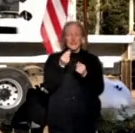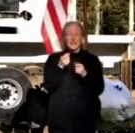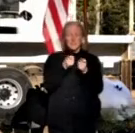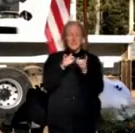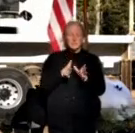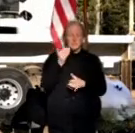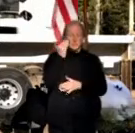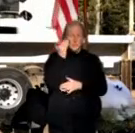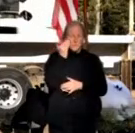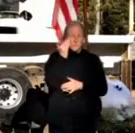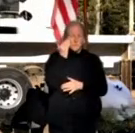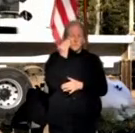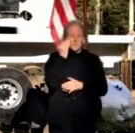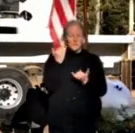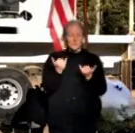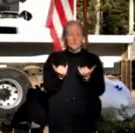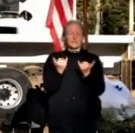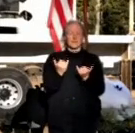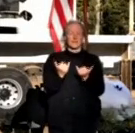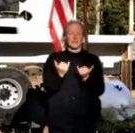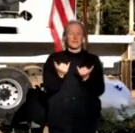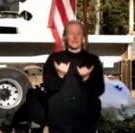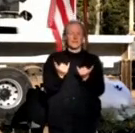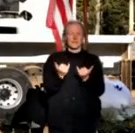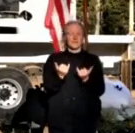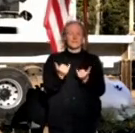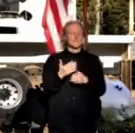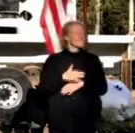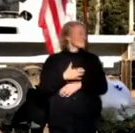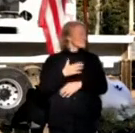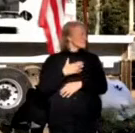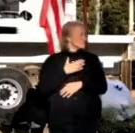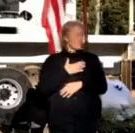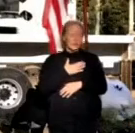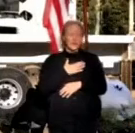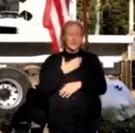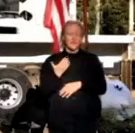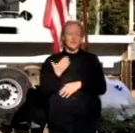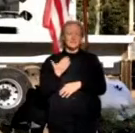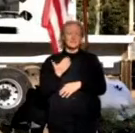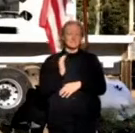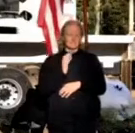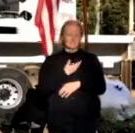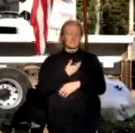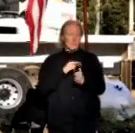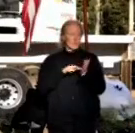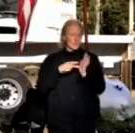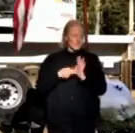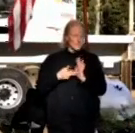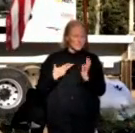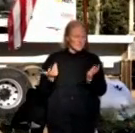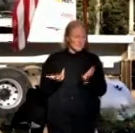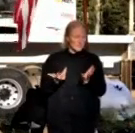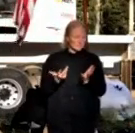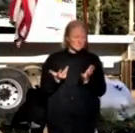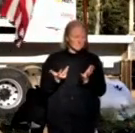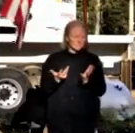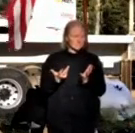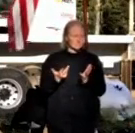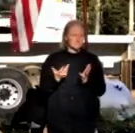know is that today, and I think Harvey's too, our intentions are to